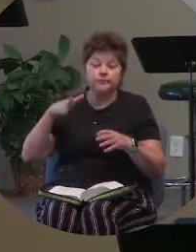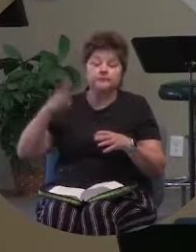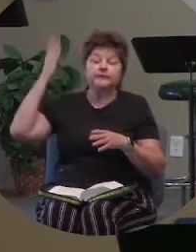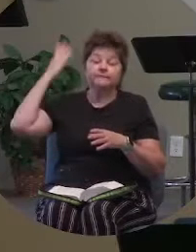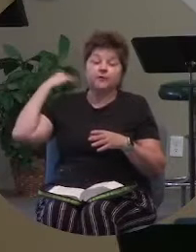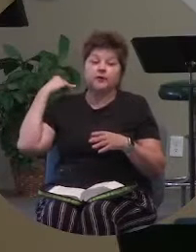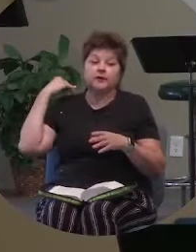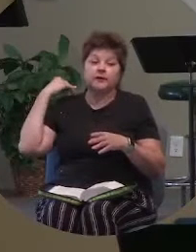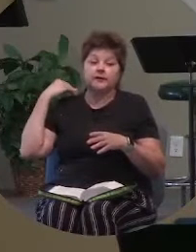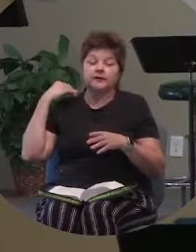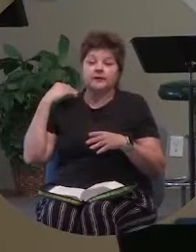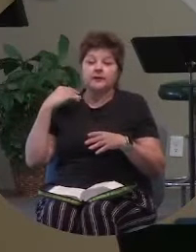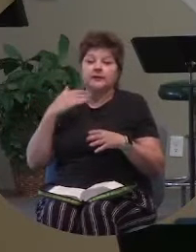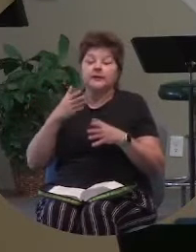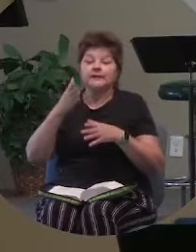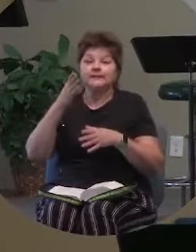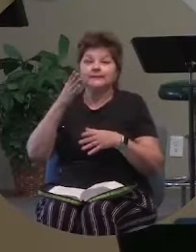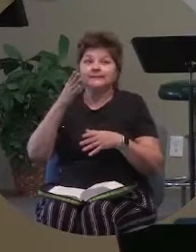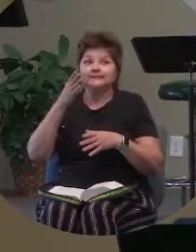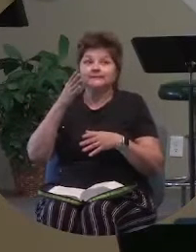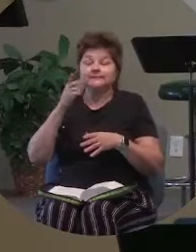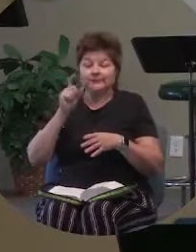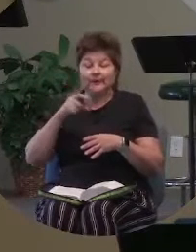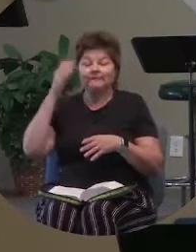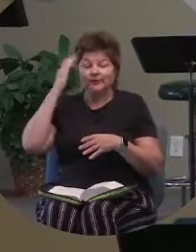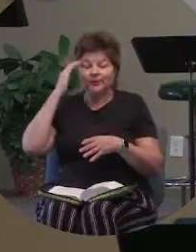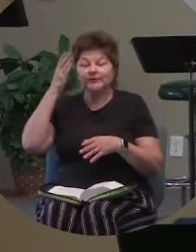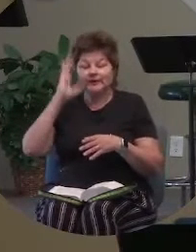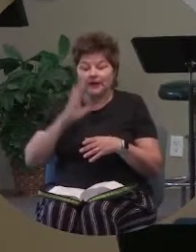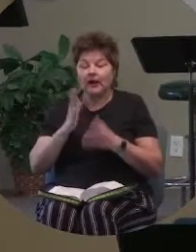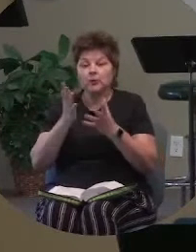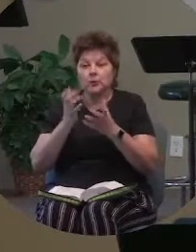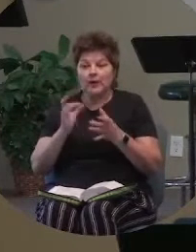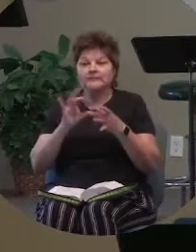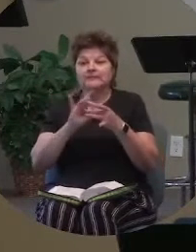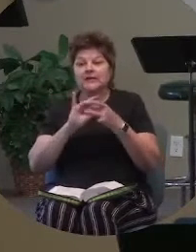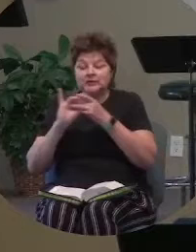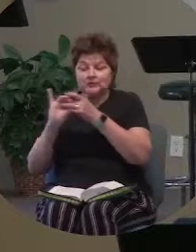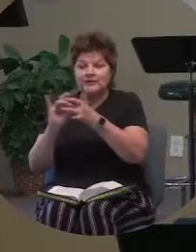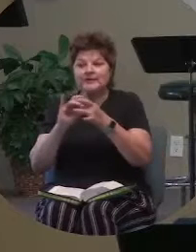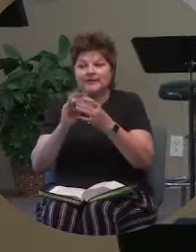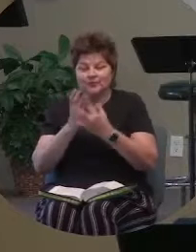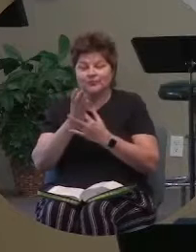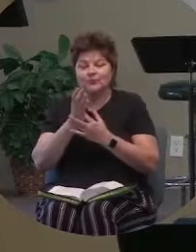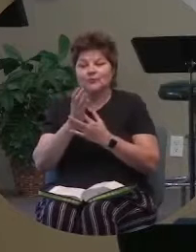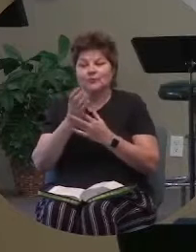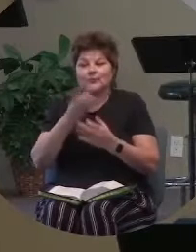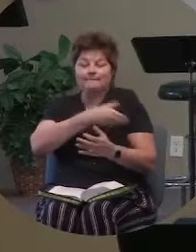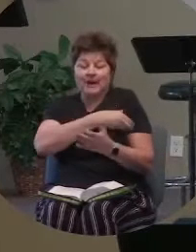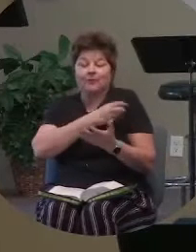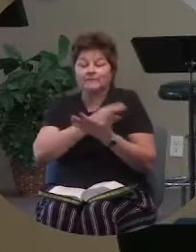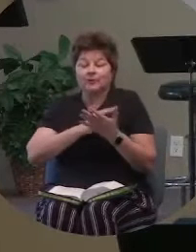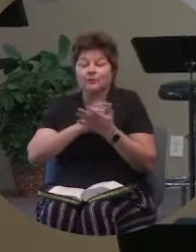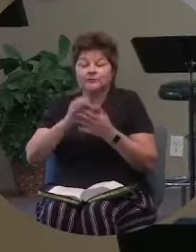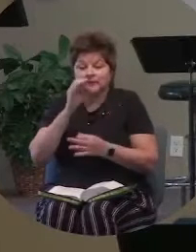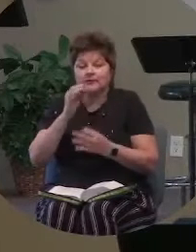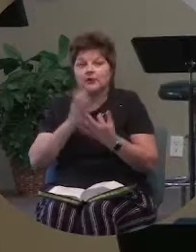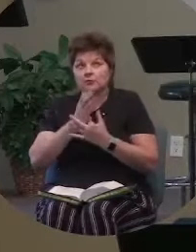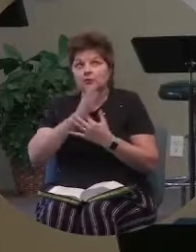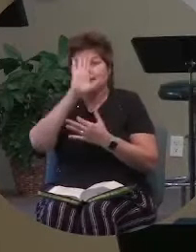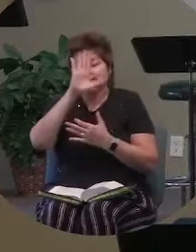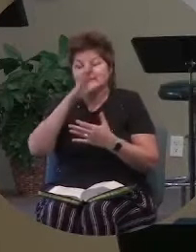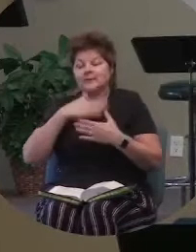on God desires unity through the power of the Holy Spirit for his body. For us to be as united